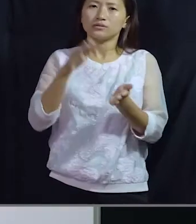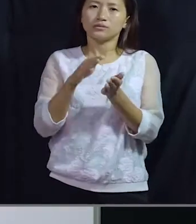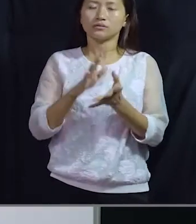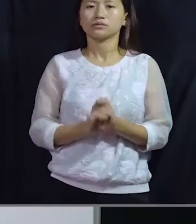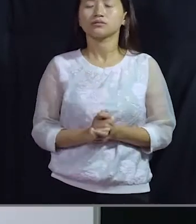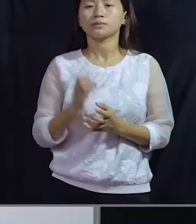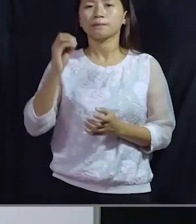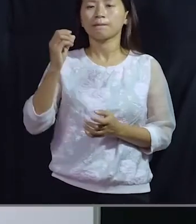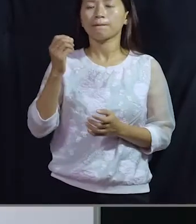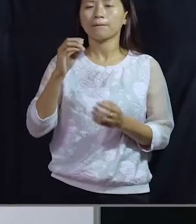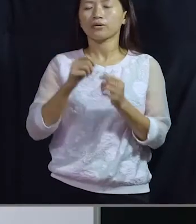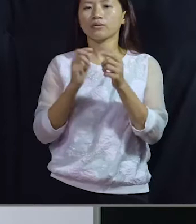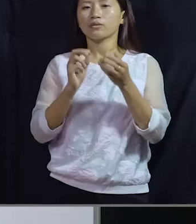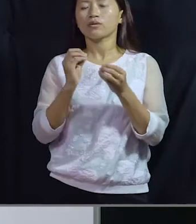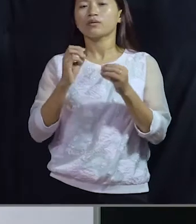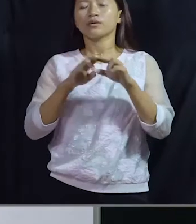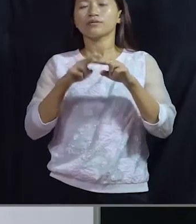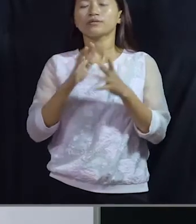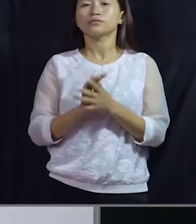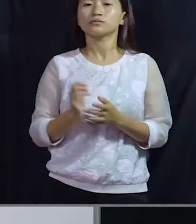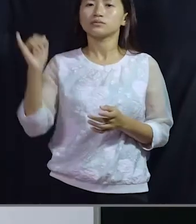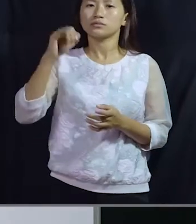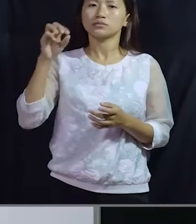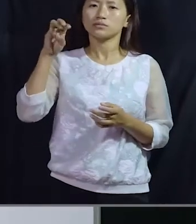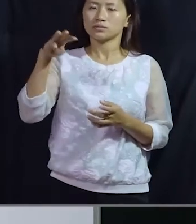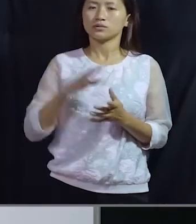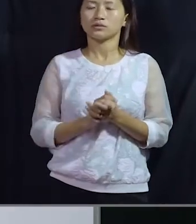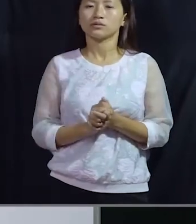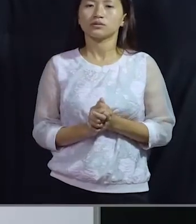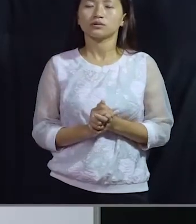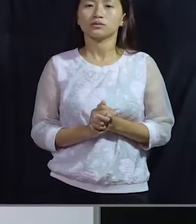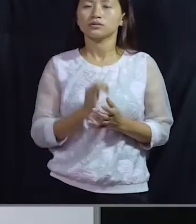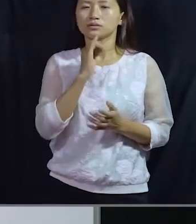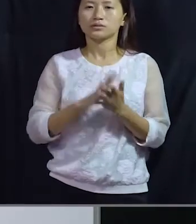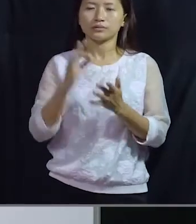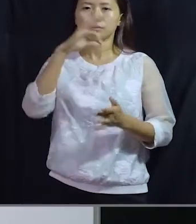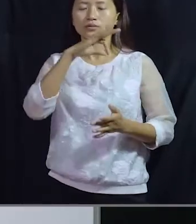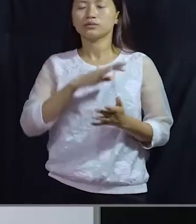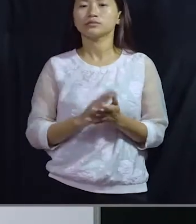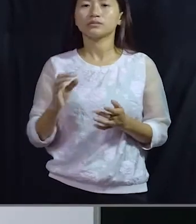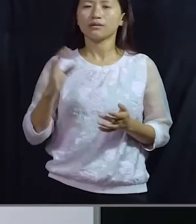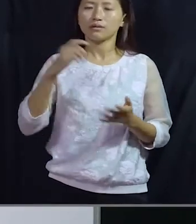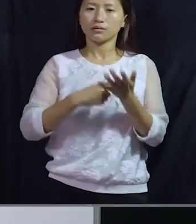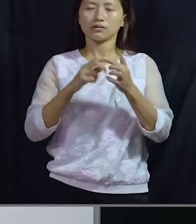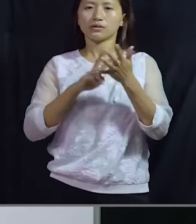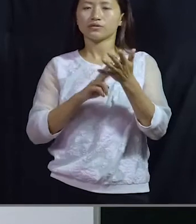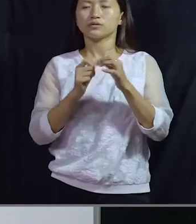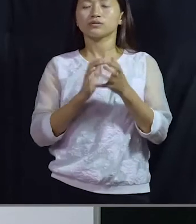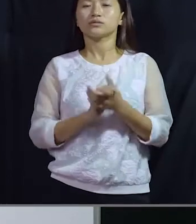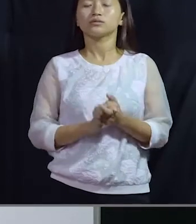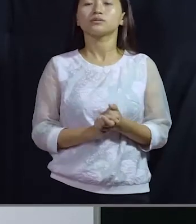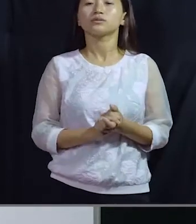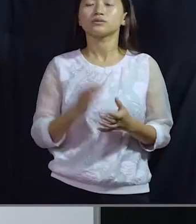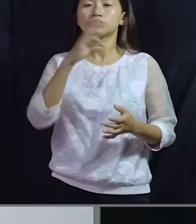of 6,000, which means this 6,000 is a profit on revaluation. So this